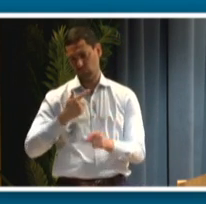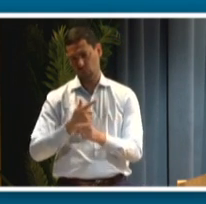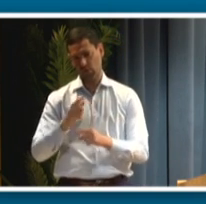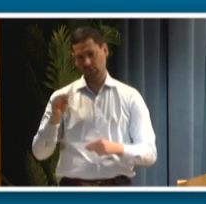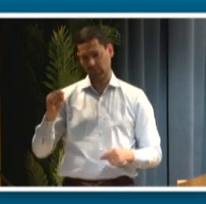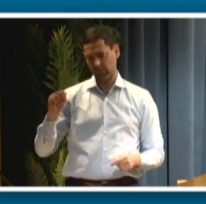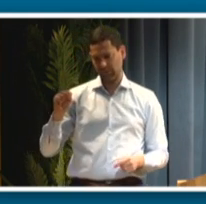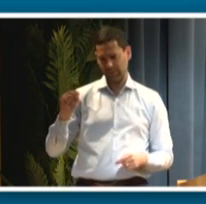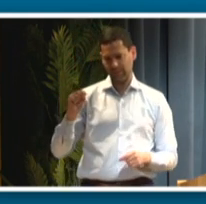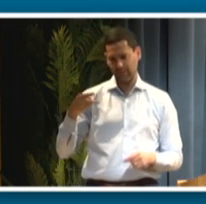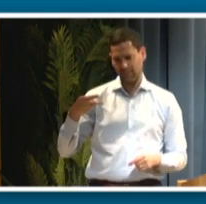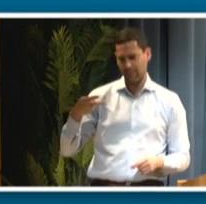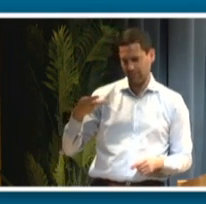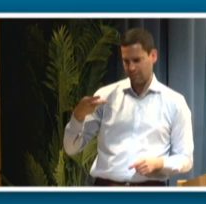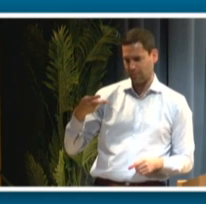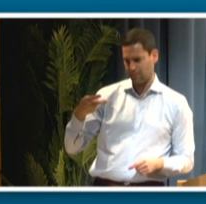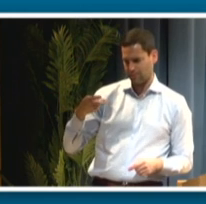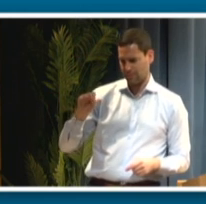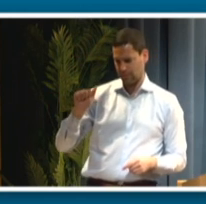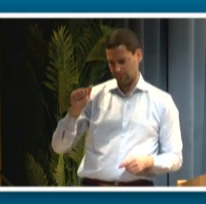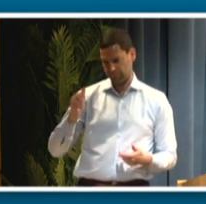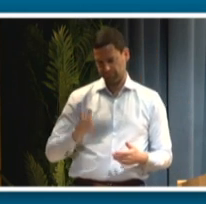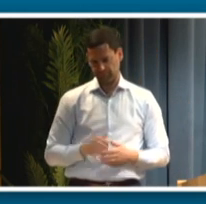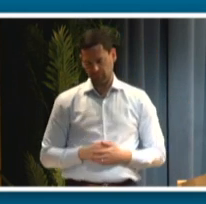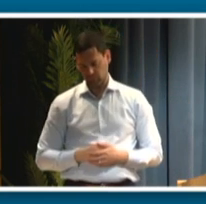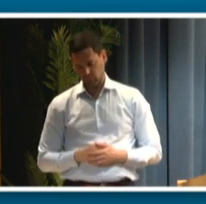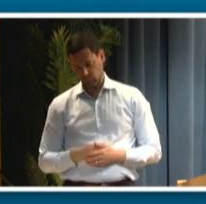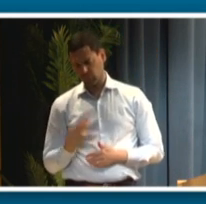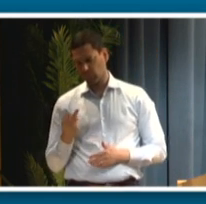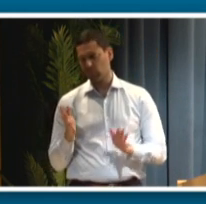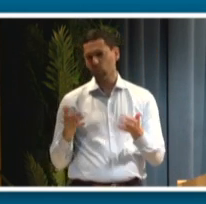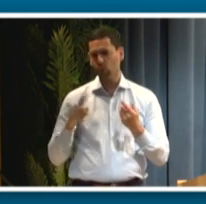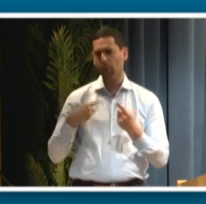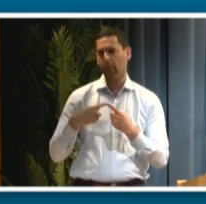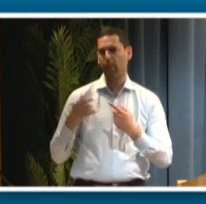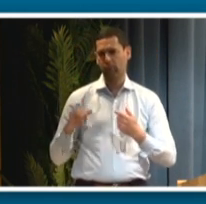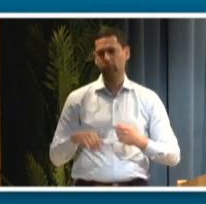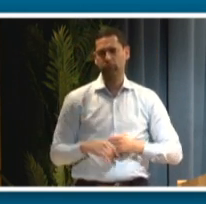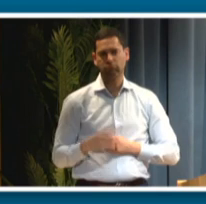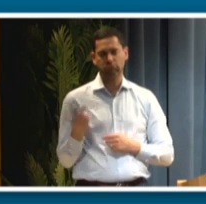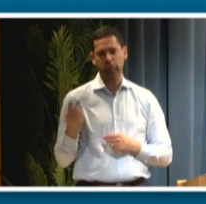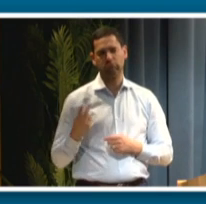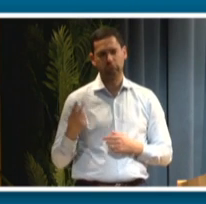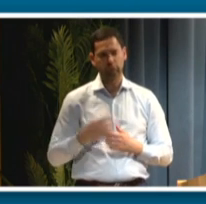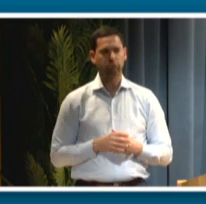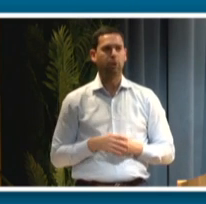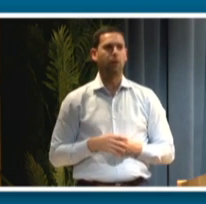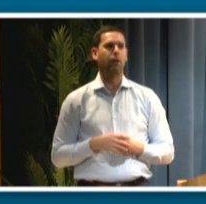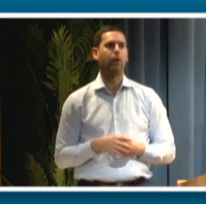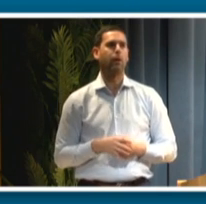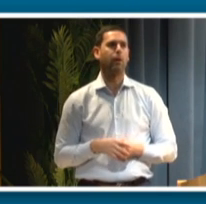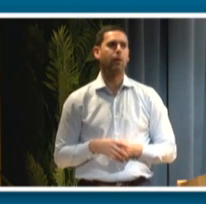somebody that I love dearly, and we talk about these things, he and I. And I think, you know, I just think,